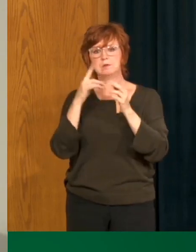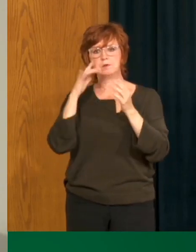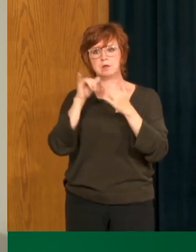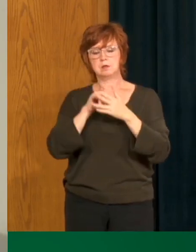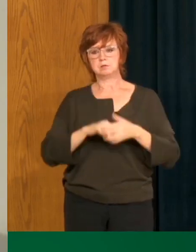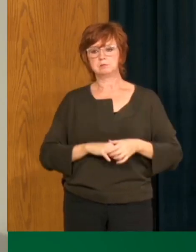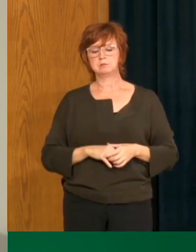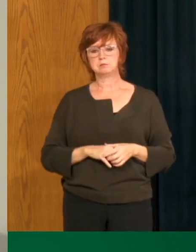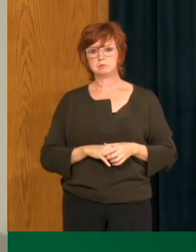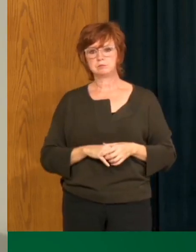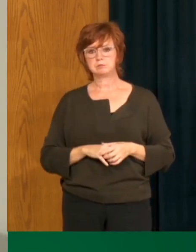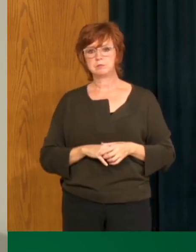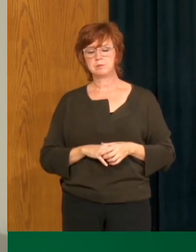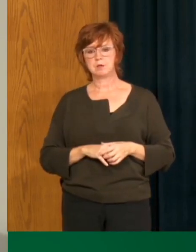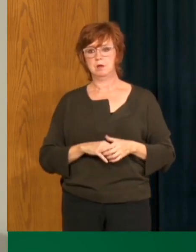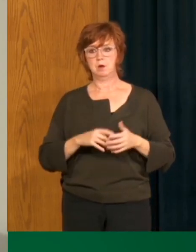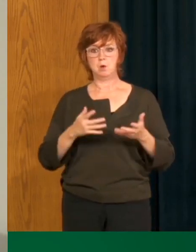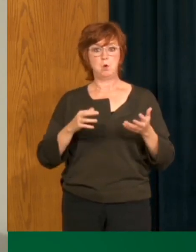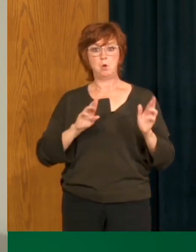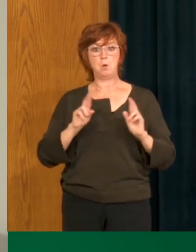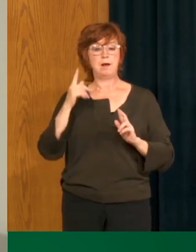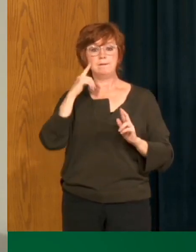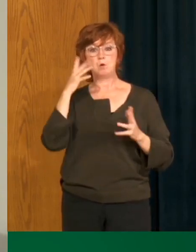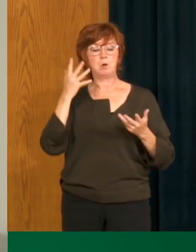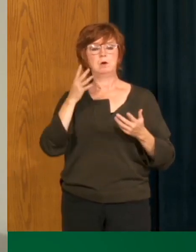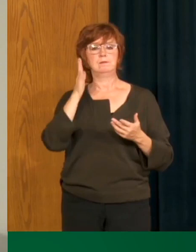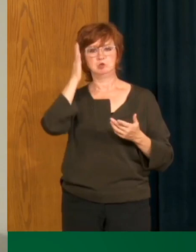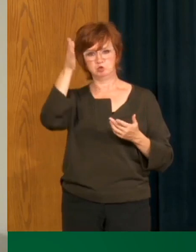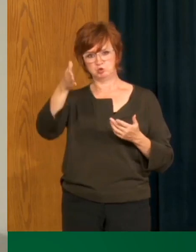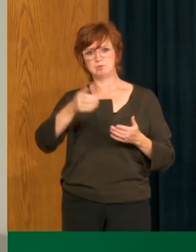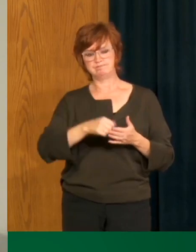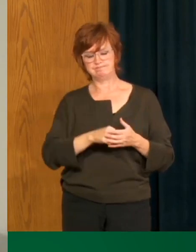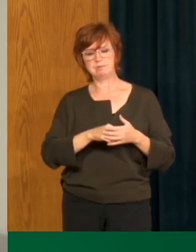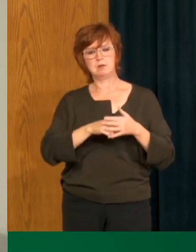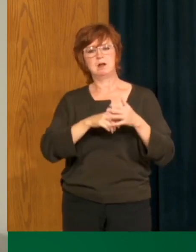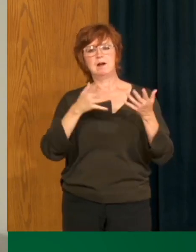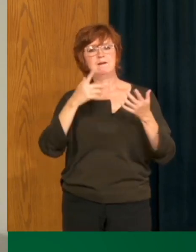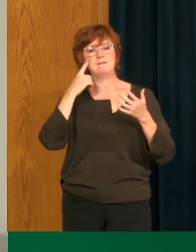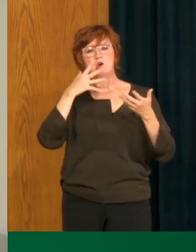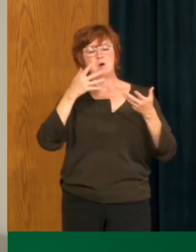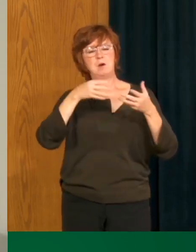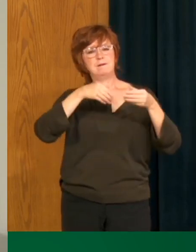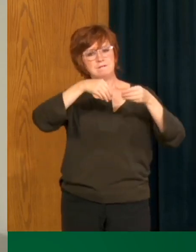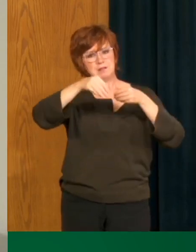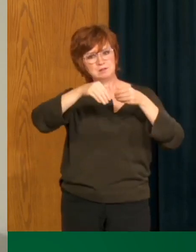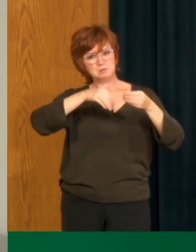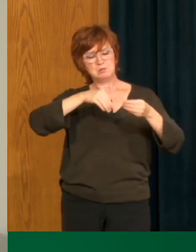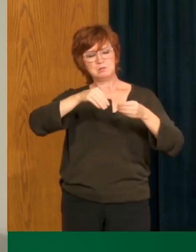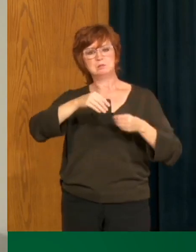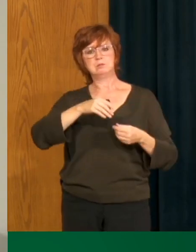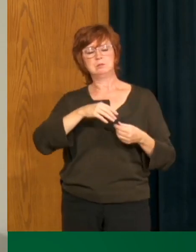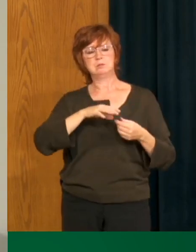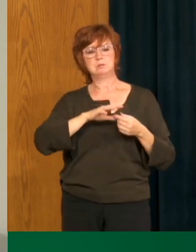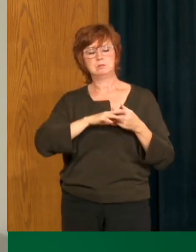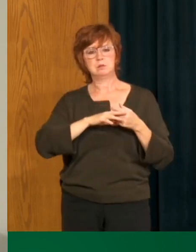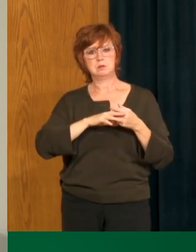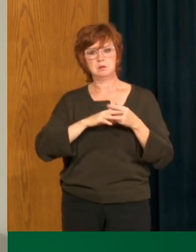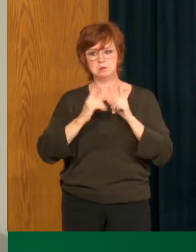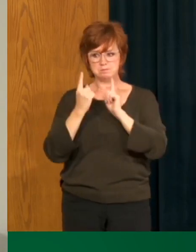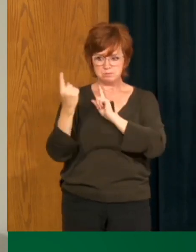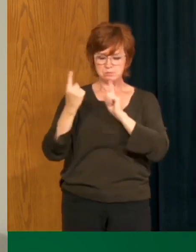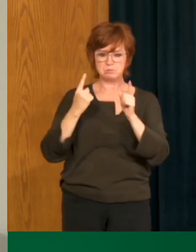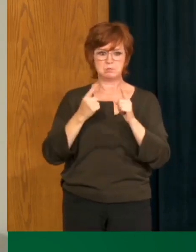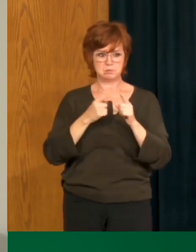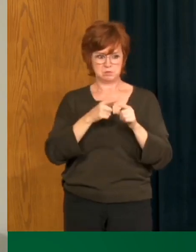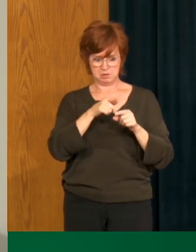think we just need to be ready in the future to just be able to adapt some of our, especially social behaviors when we see an increase